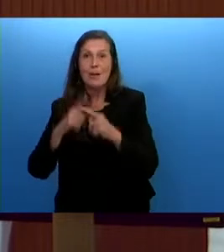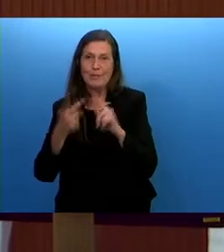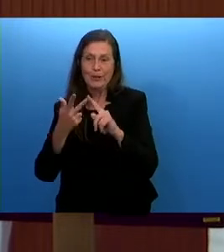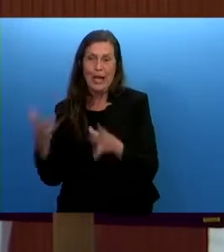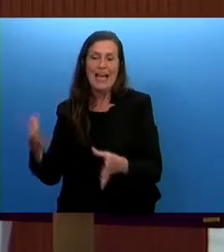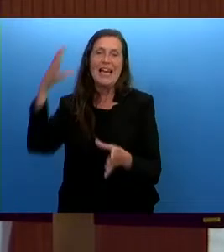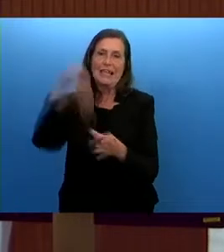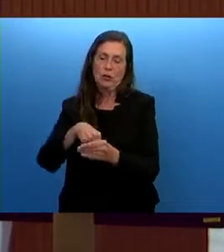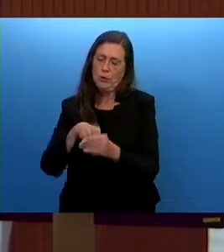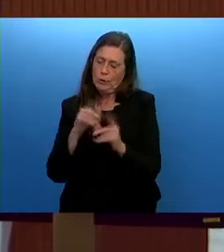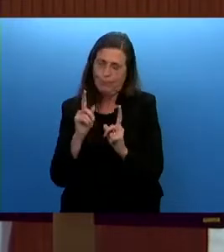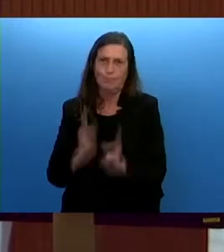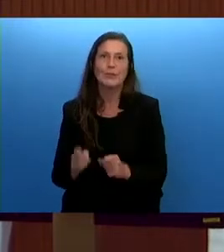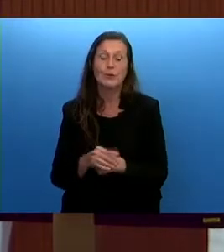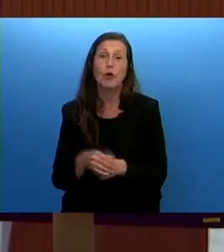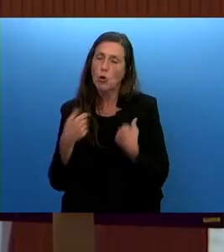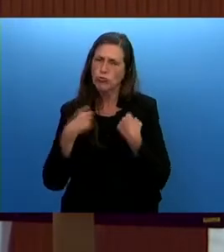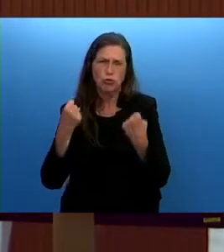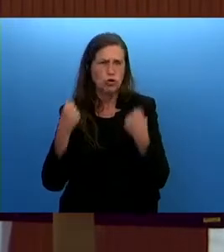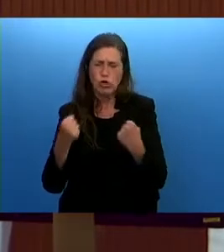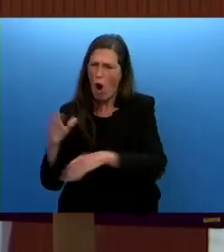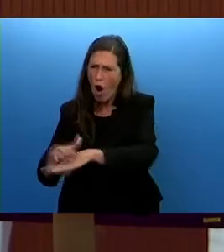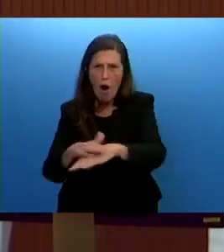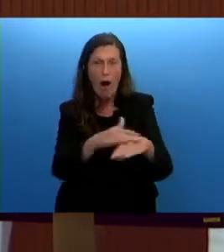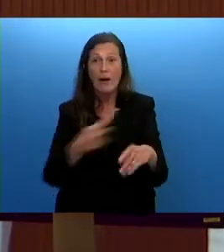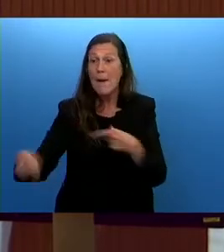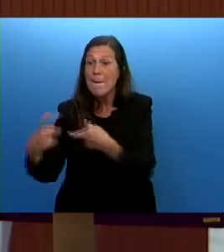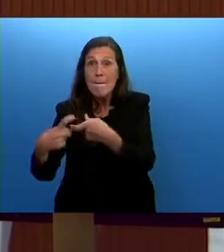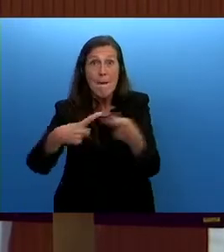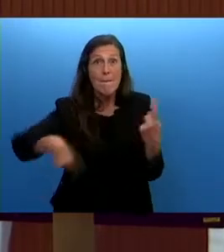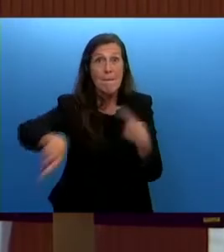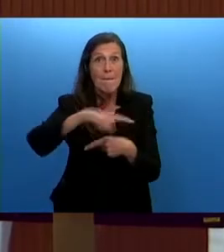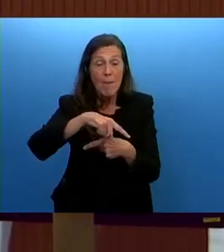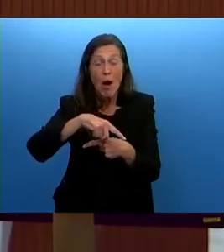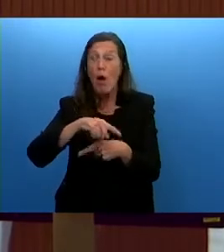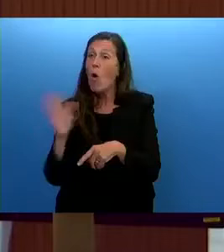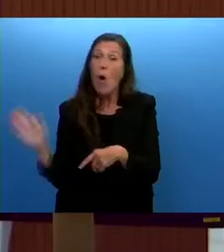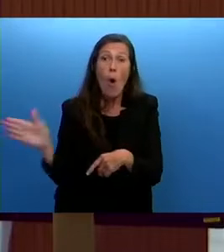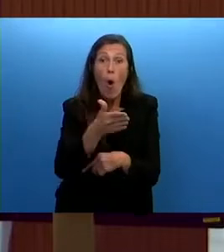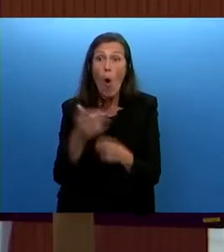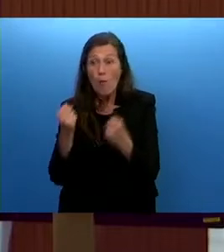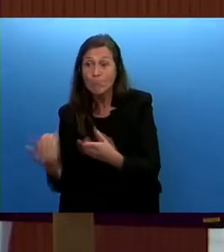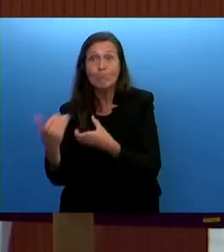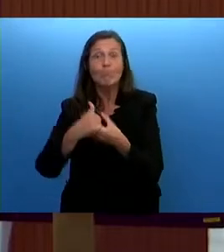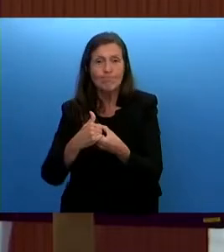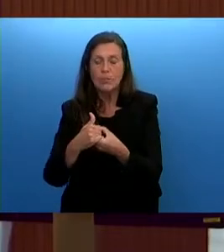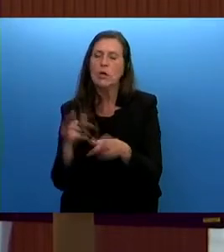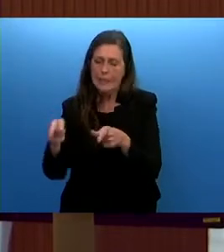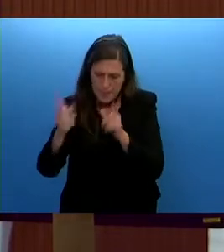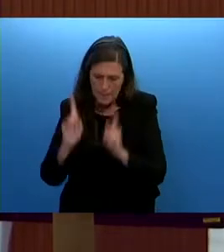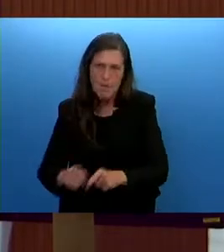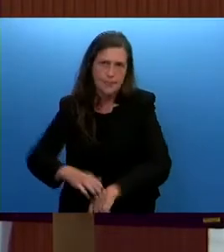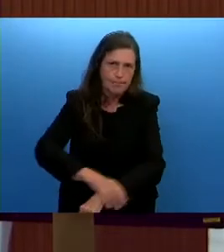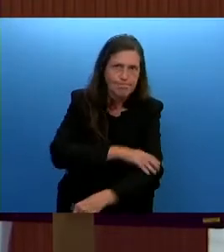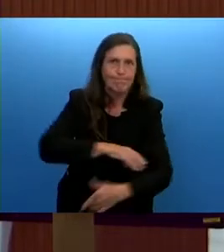global platform made a strong call to all member states, regional organizations, and stakeholders to engage in the midterm review of the